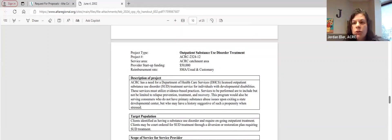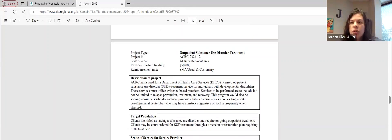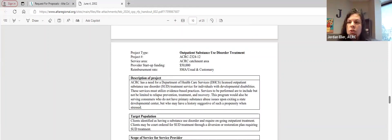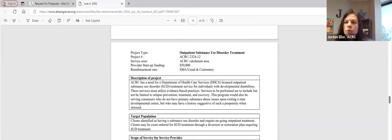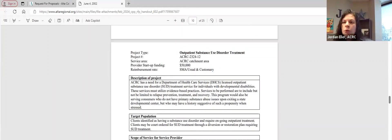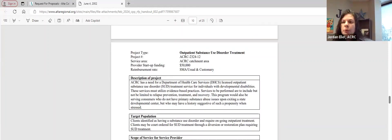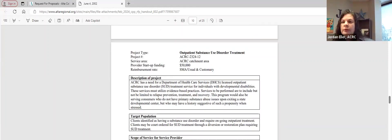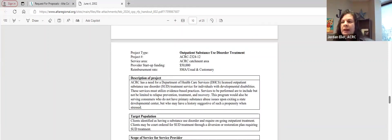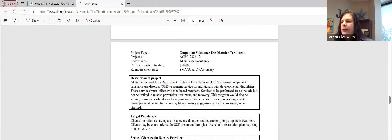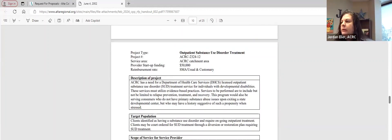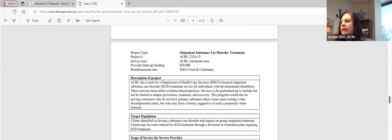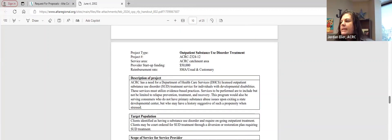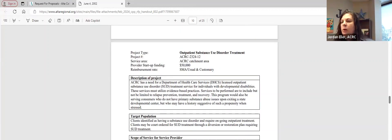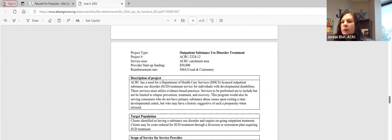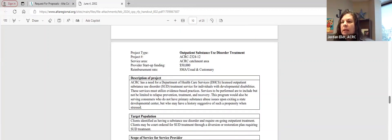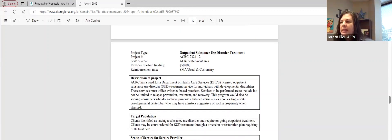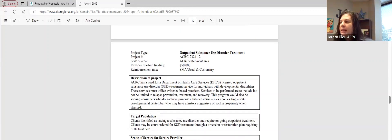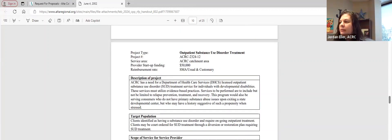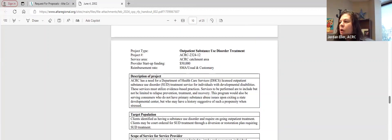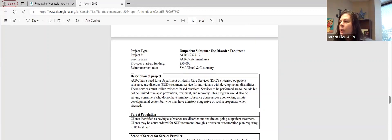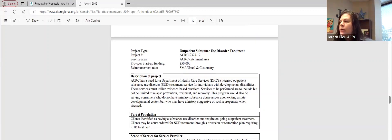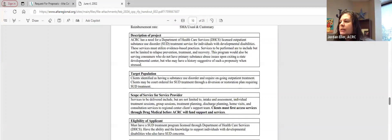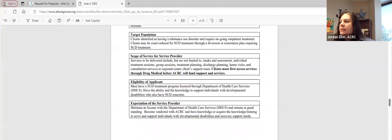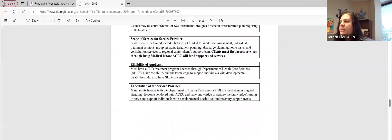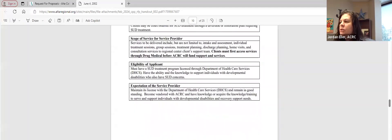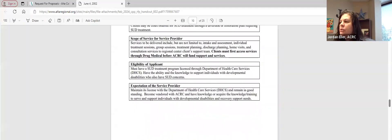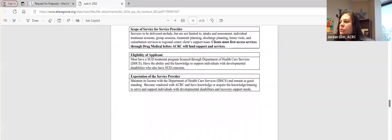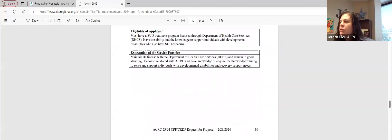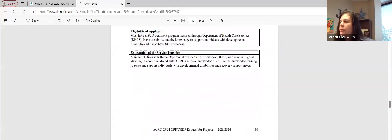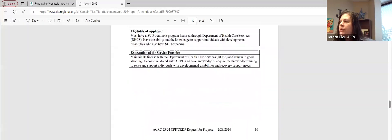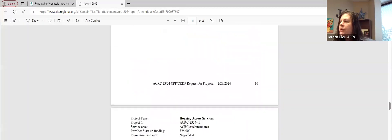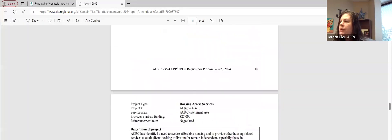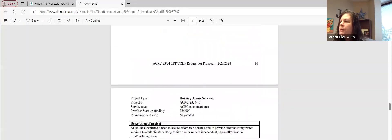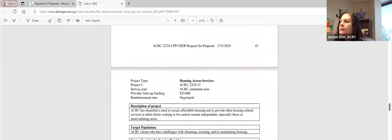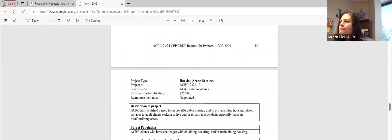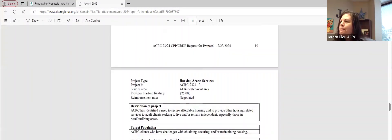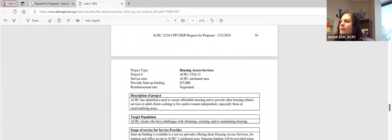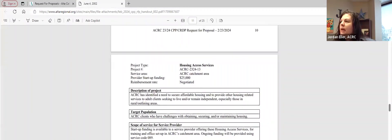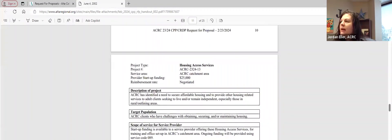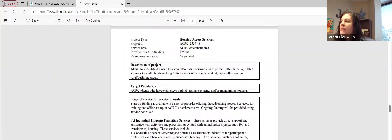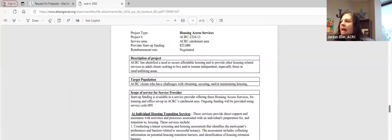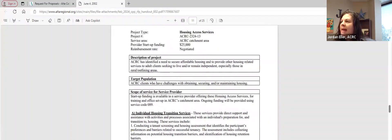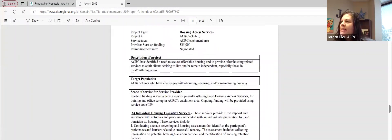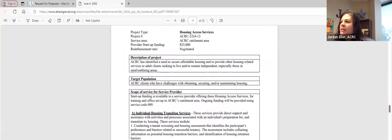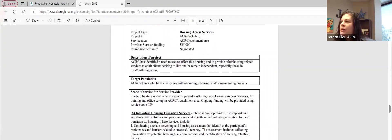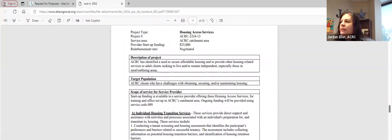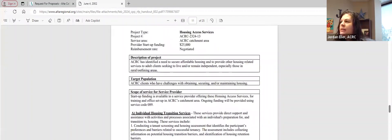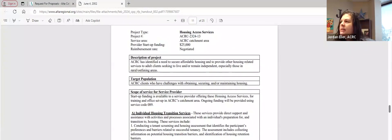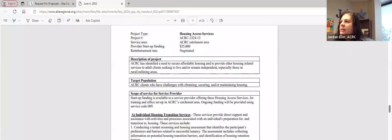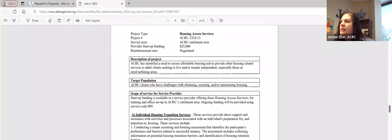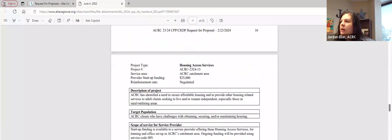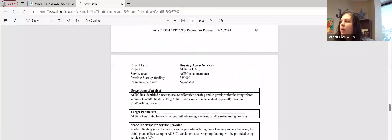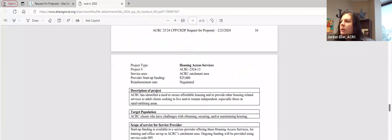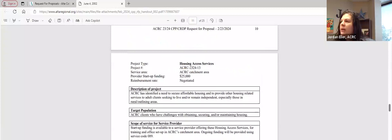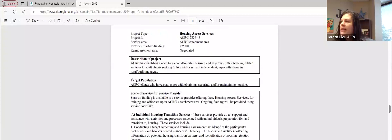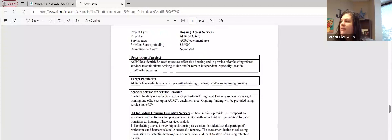substance use disorder provider, right, to help our clients that have co-occurring substance use disorders. housing access